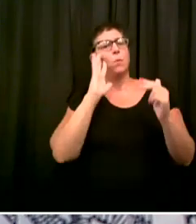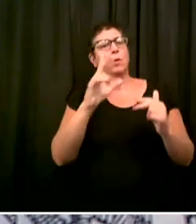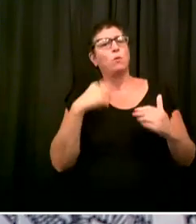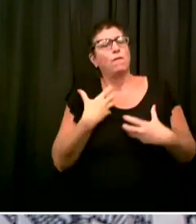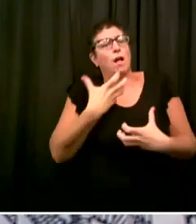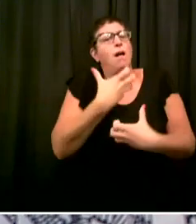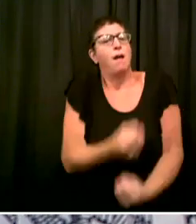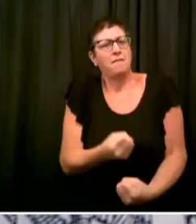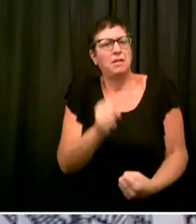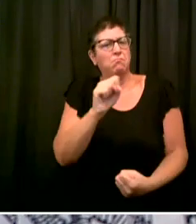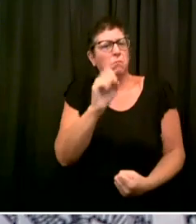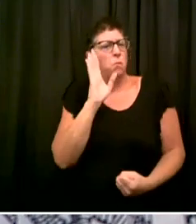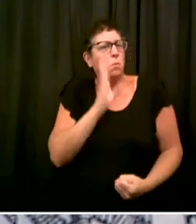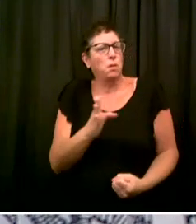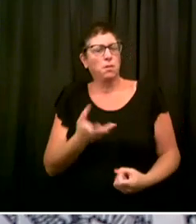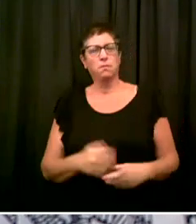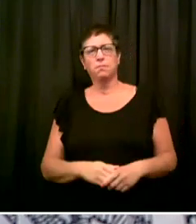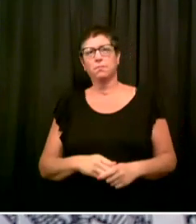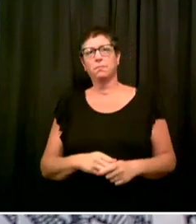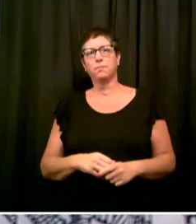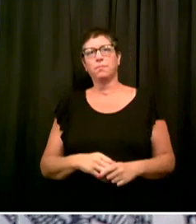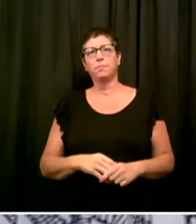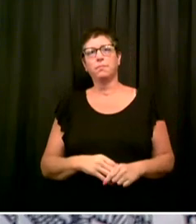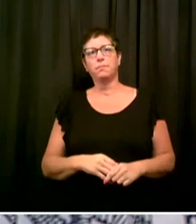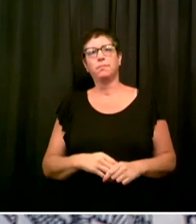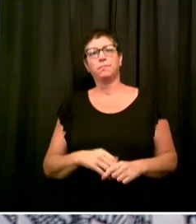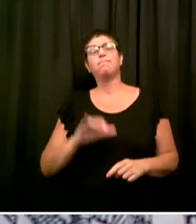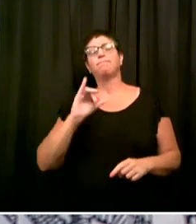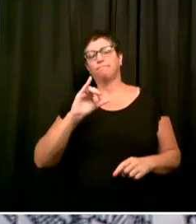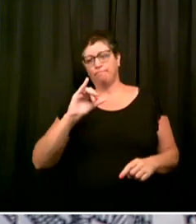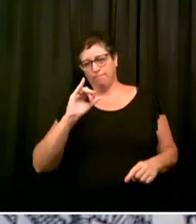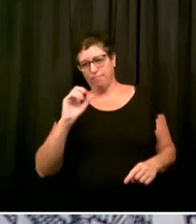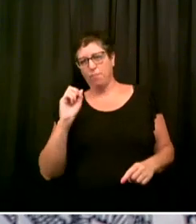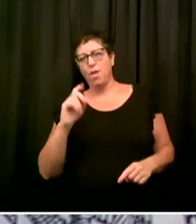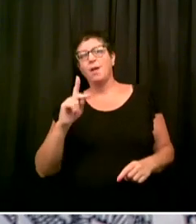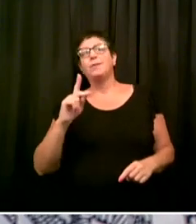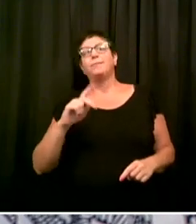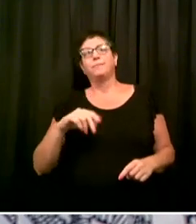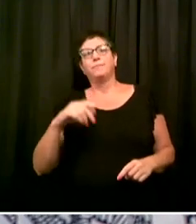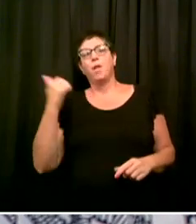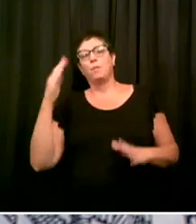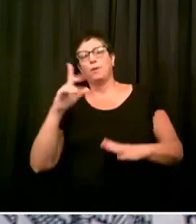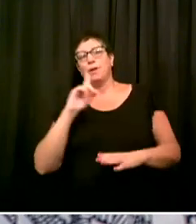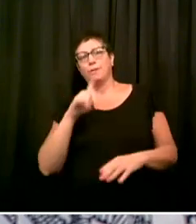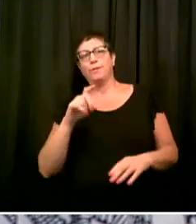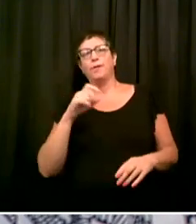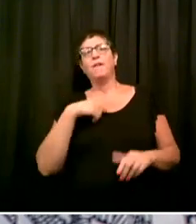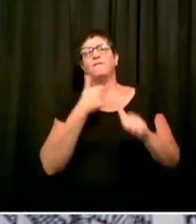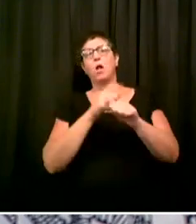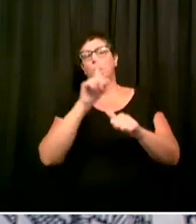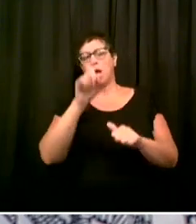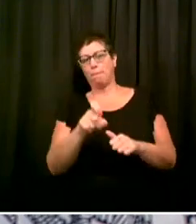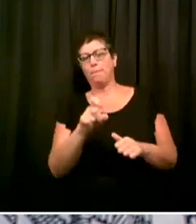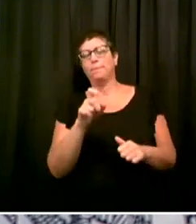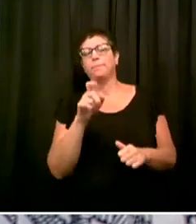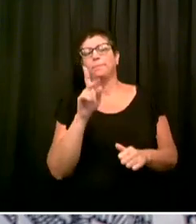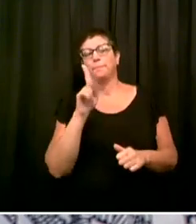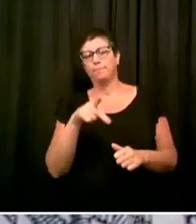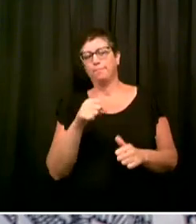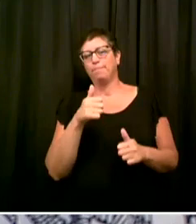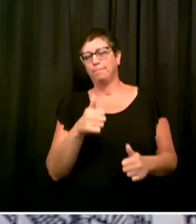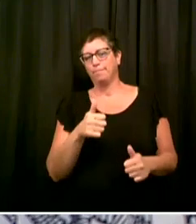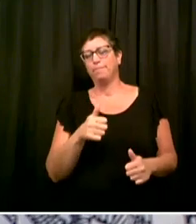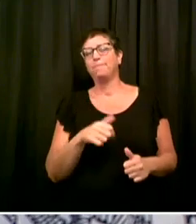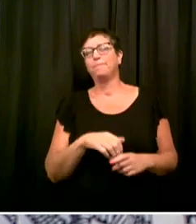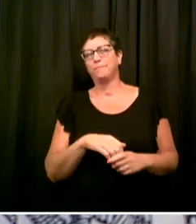and to follow up on that, I think anyone who has ever written New York's obituary has been proven wrong in the long term, and there have been